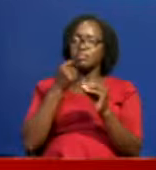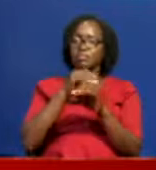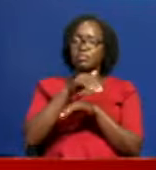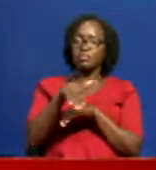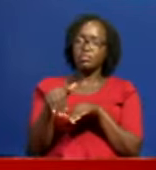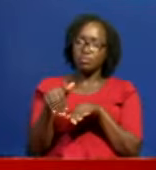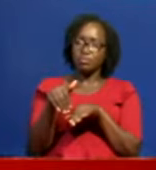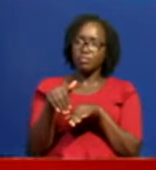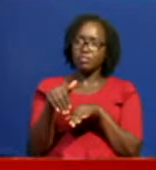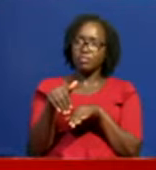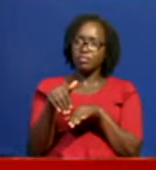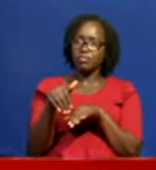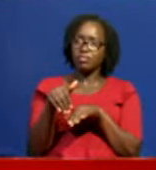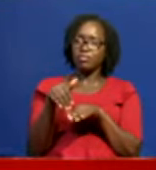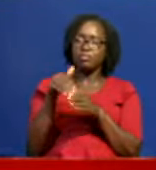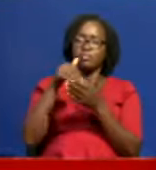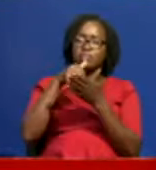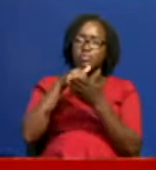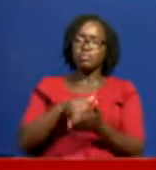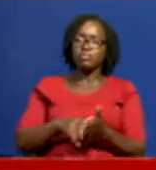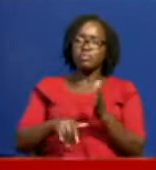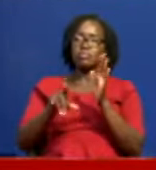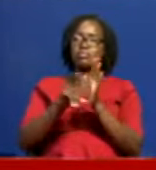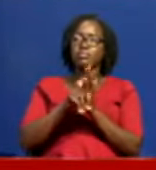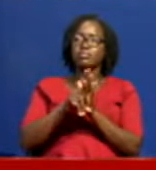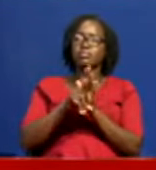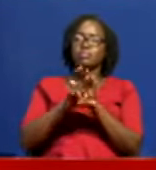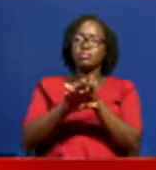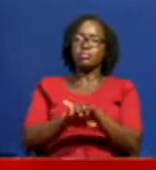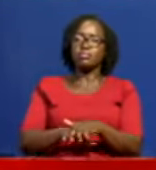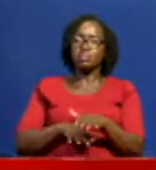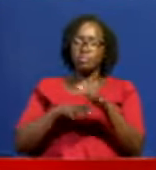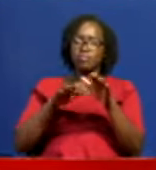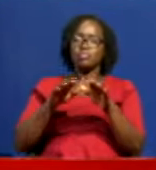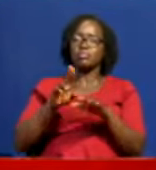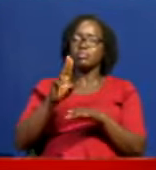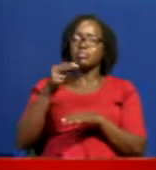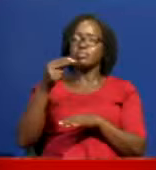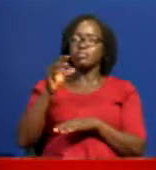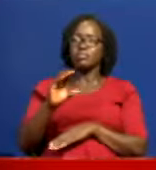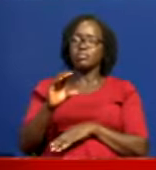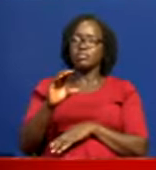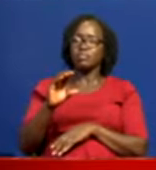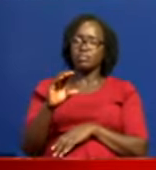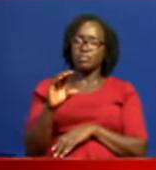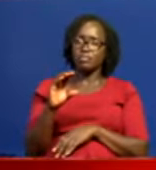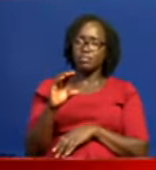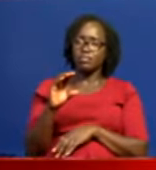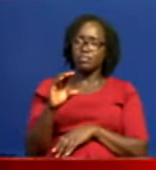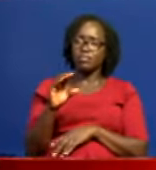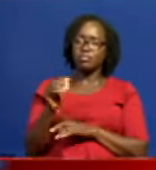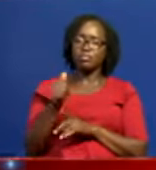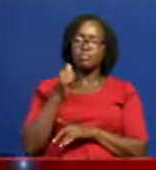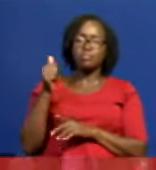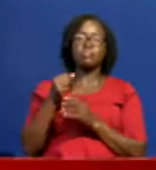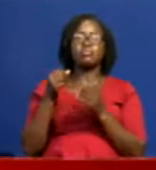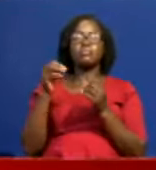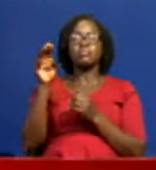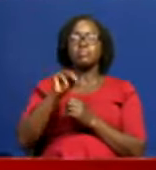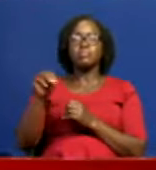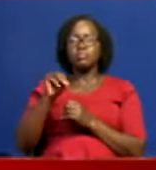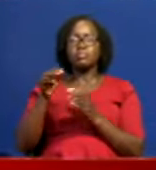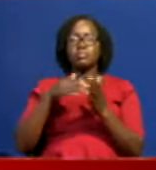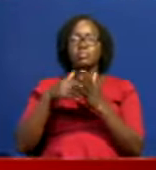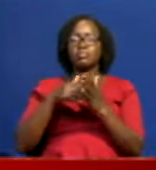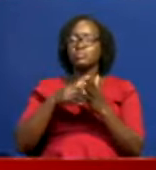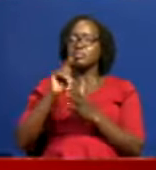insurance invokes the law to derail the universal health care delivery, denying millions of